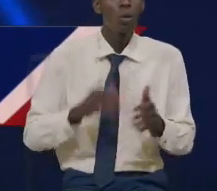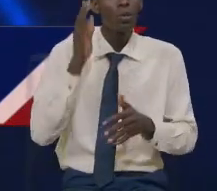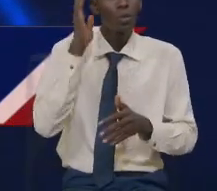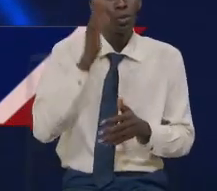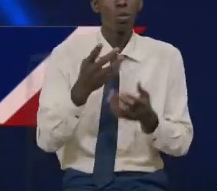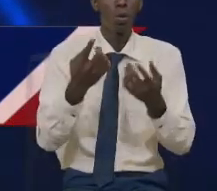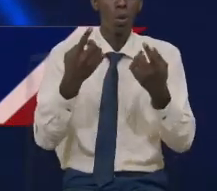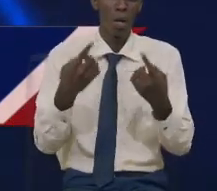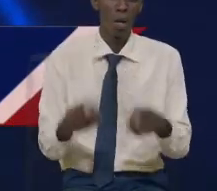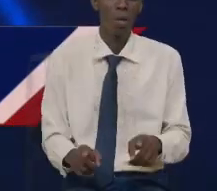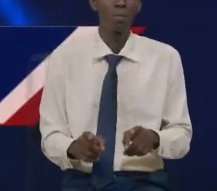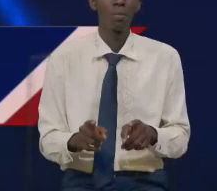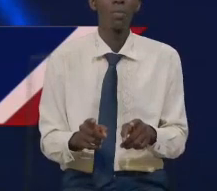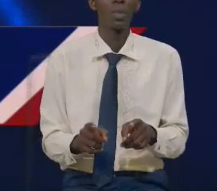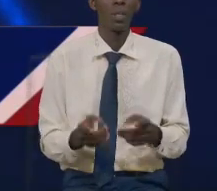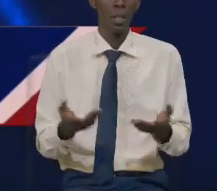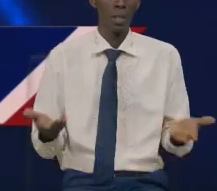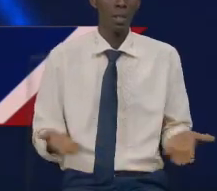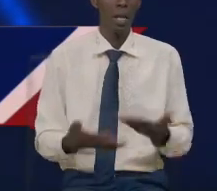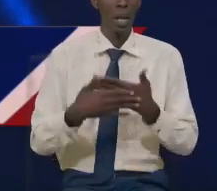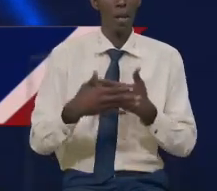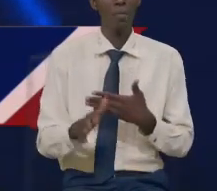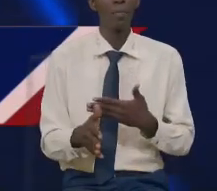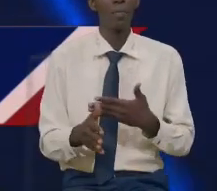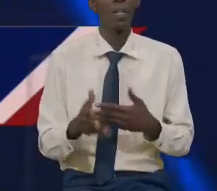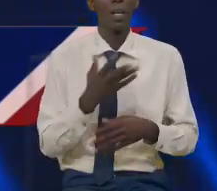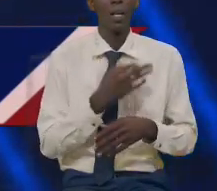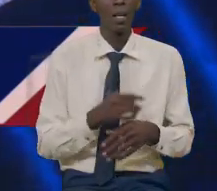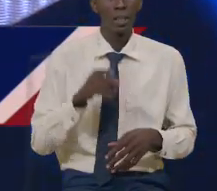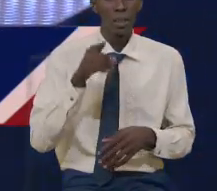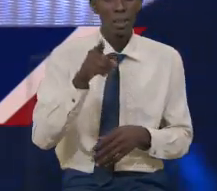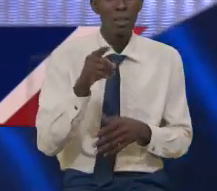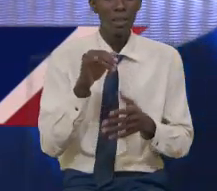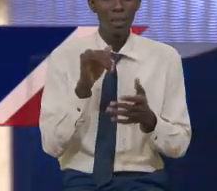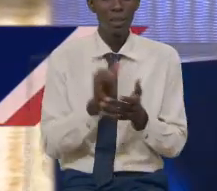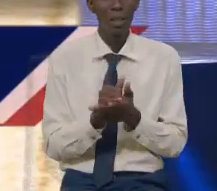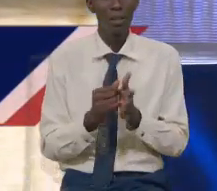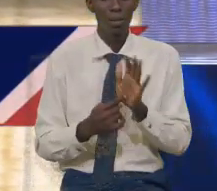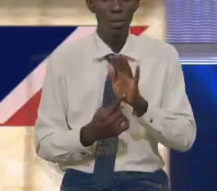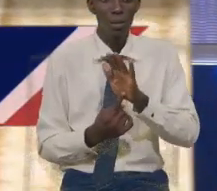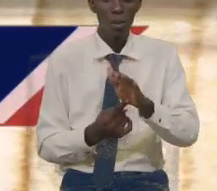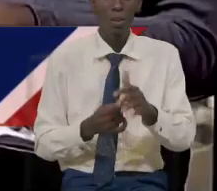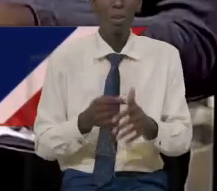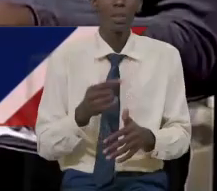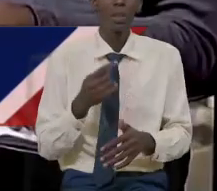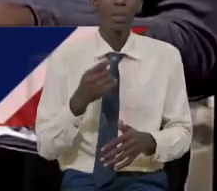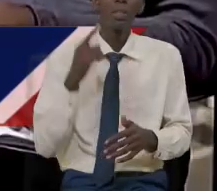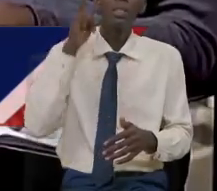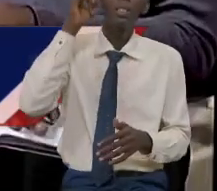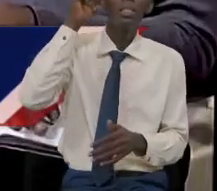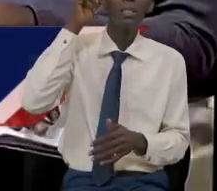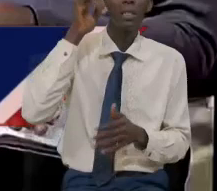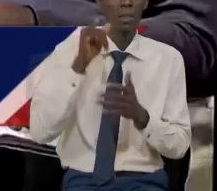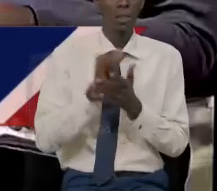shall come to pass hereafter. And he that revealeth secrets,